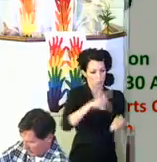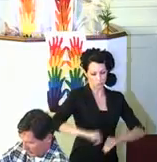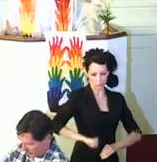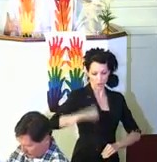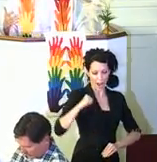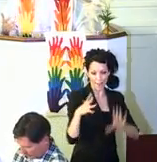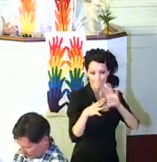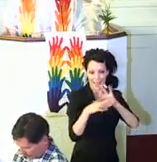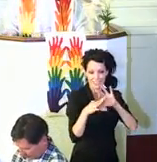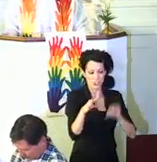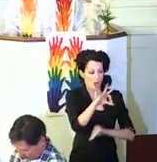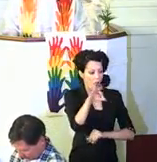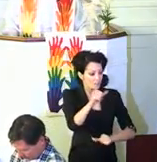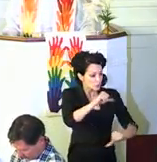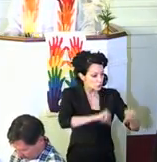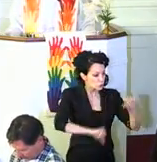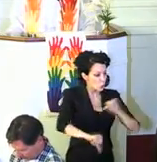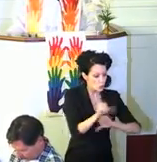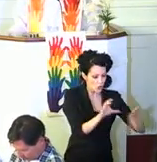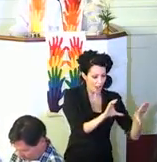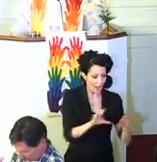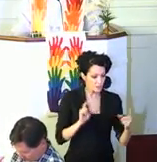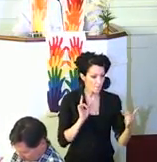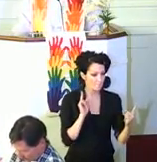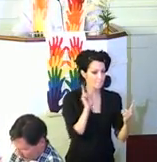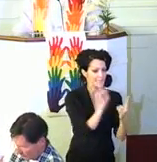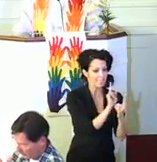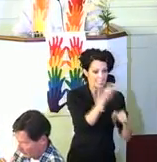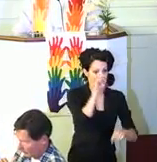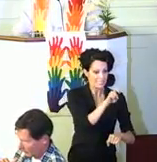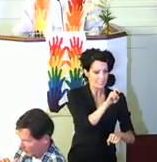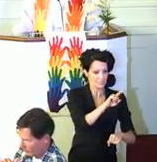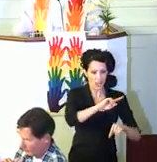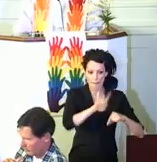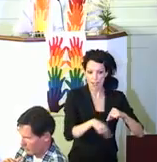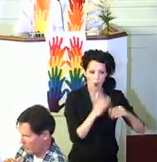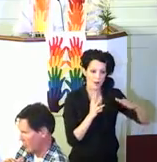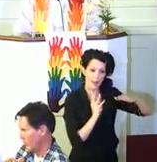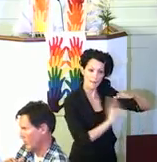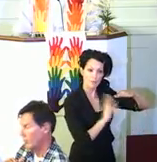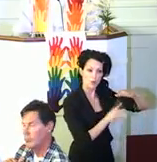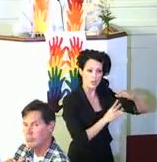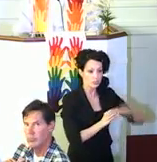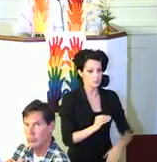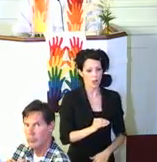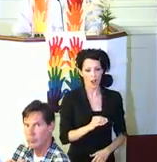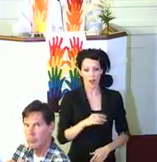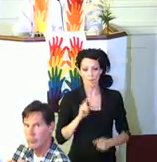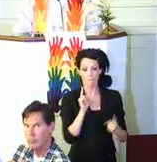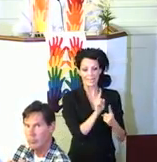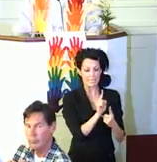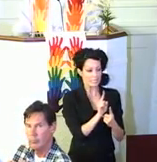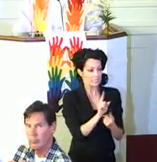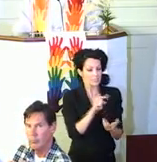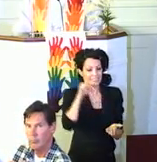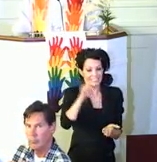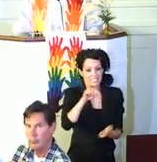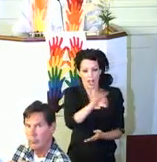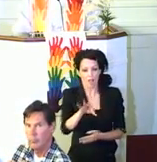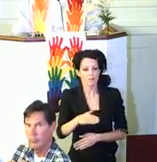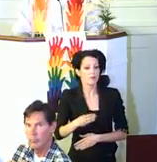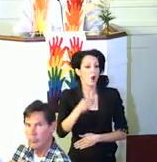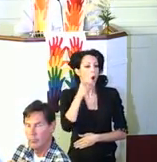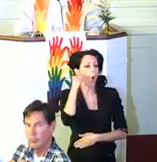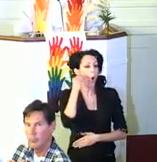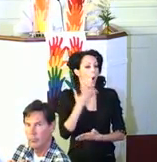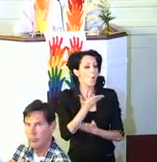action, meeting the needs of those around immigration, meeting the needs around those who are homeless, who are naked, who are imprisoned, reaching